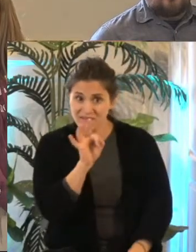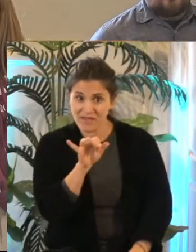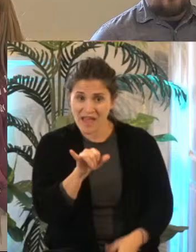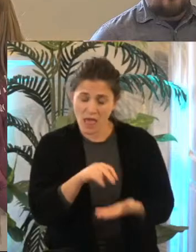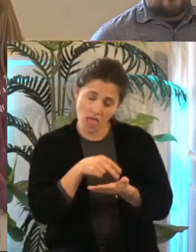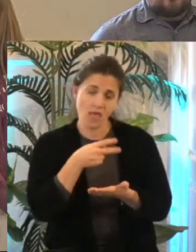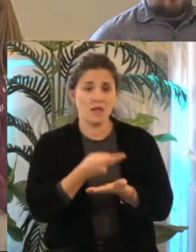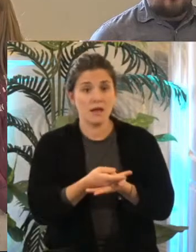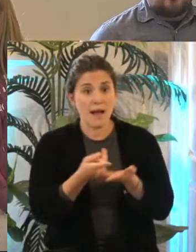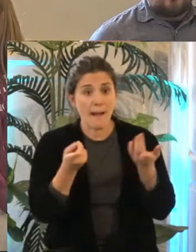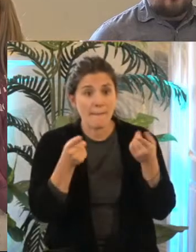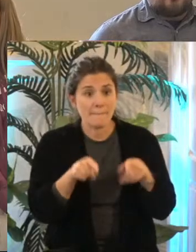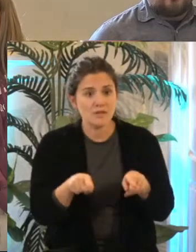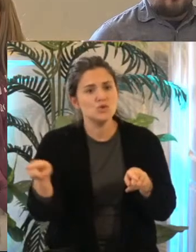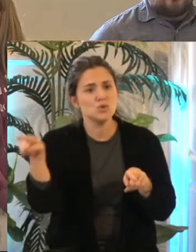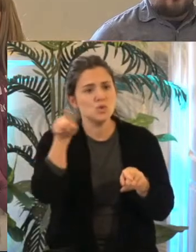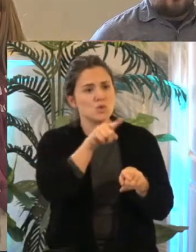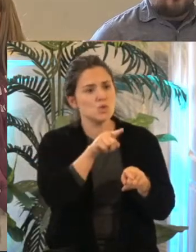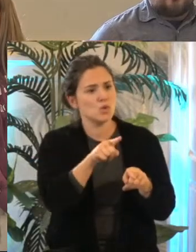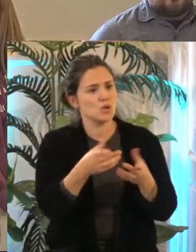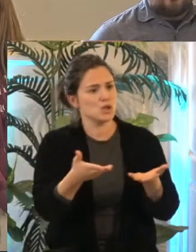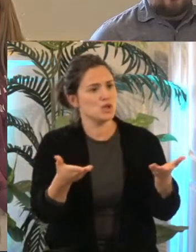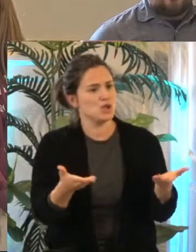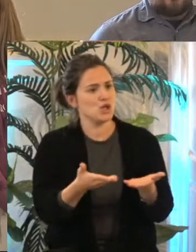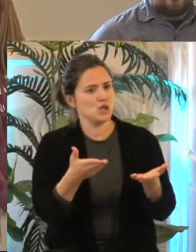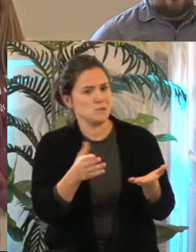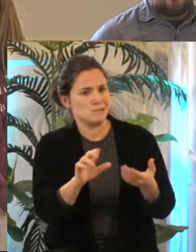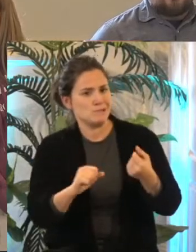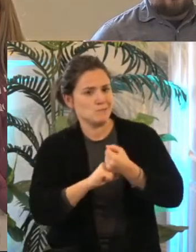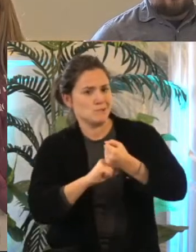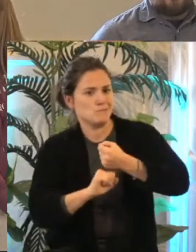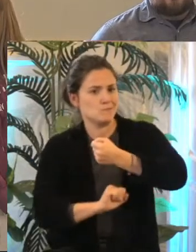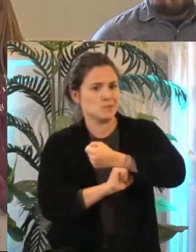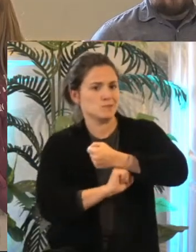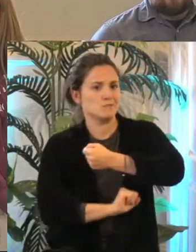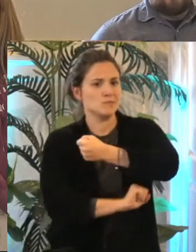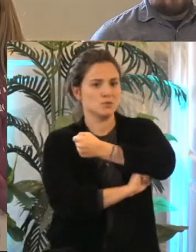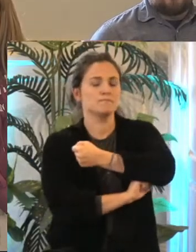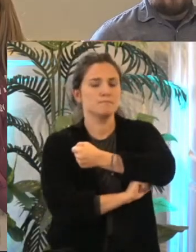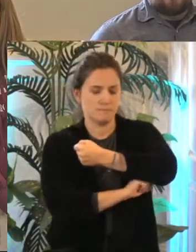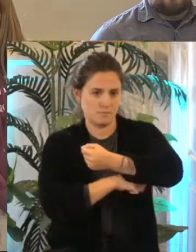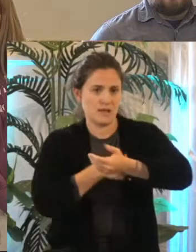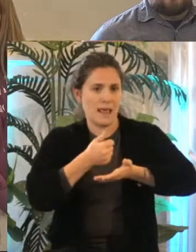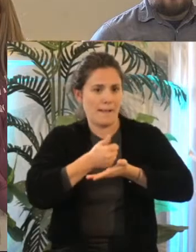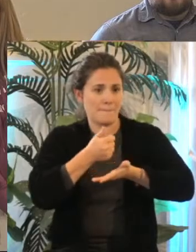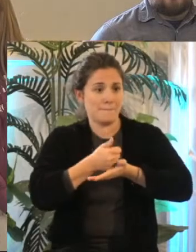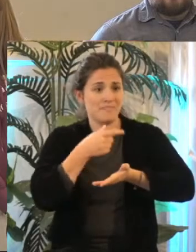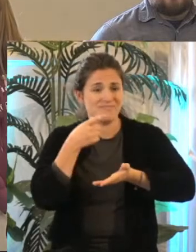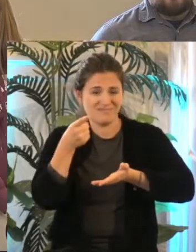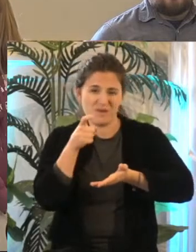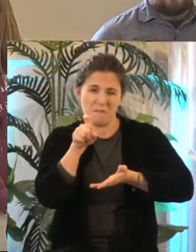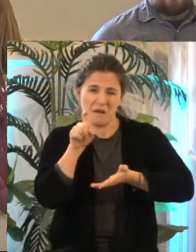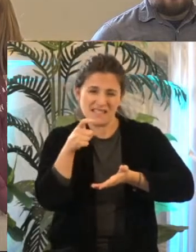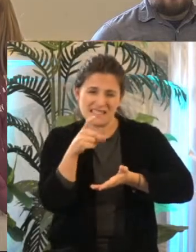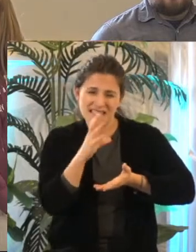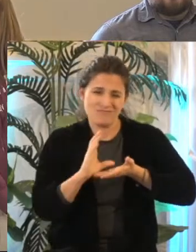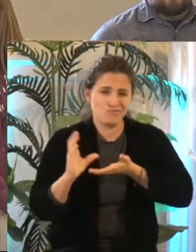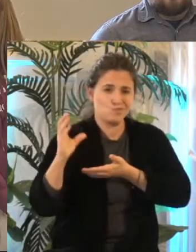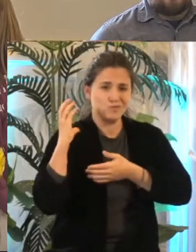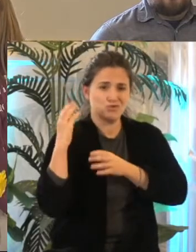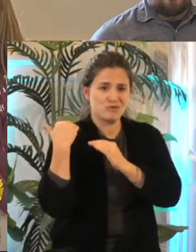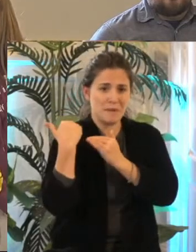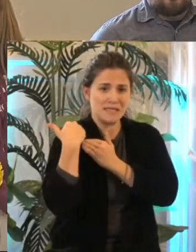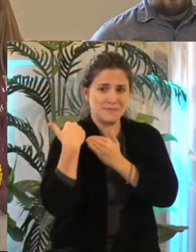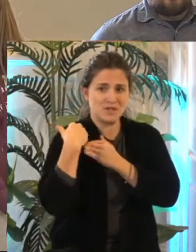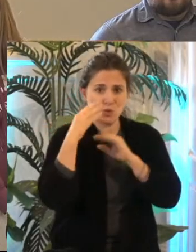we do the work of taking responsibility and seeking forgiveness and beginning again